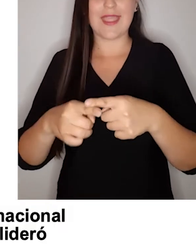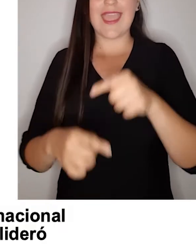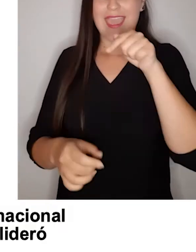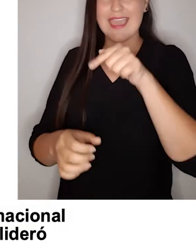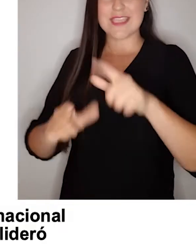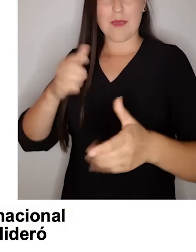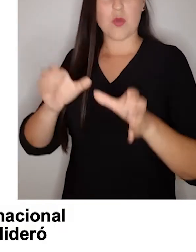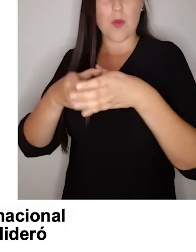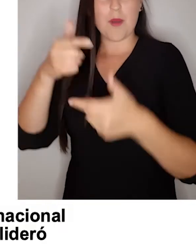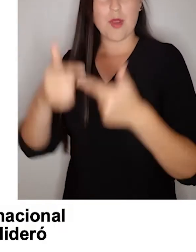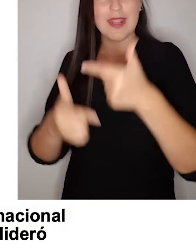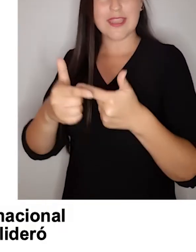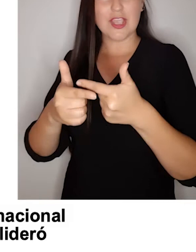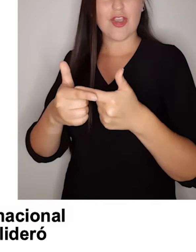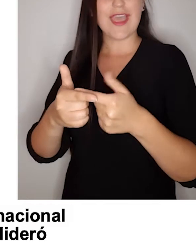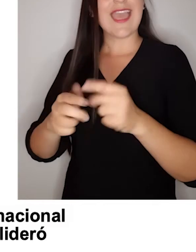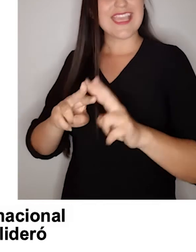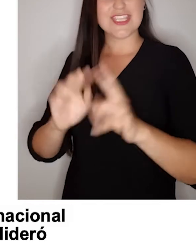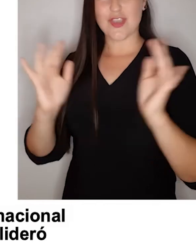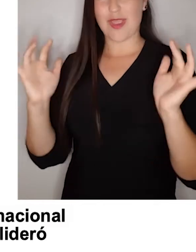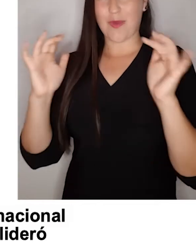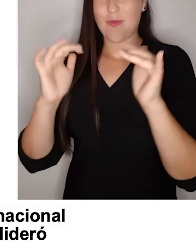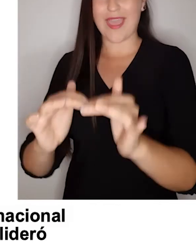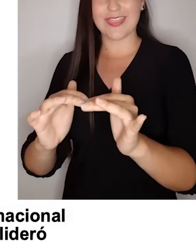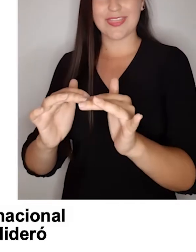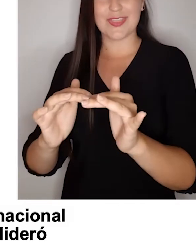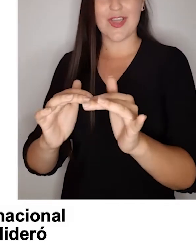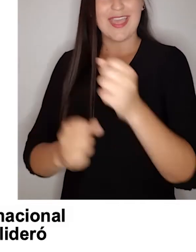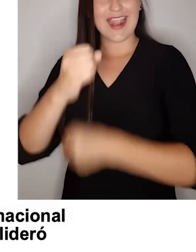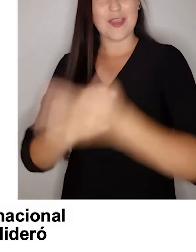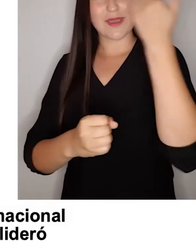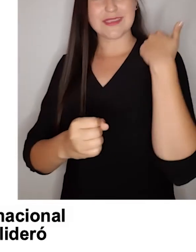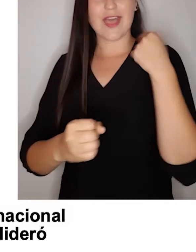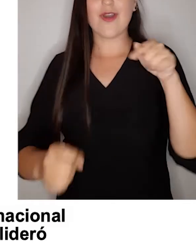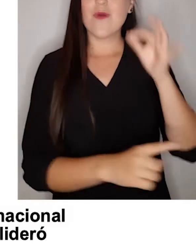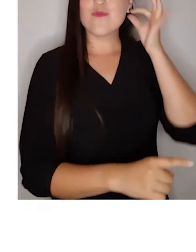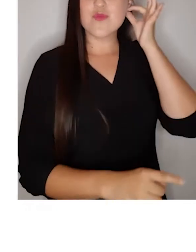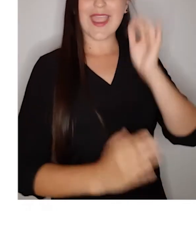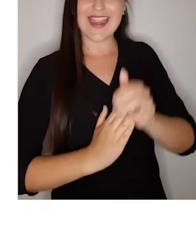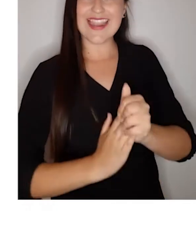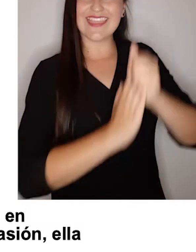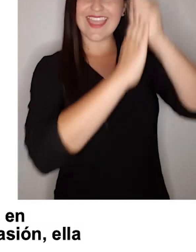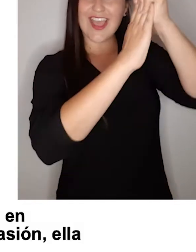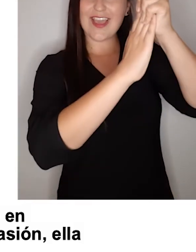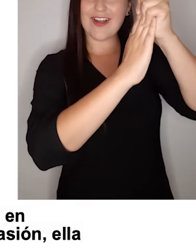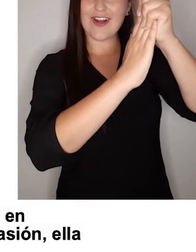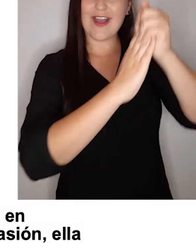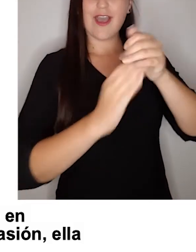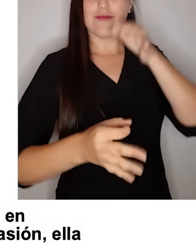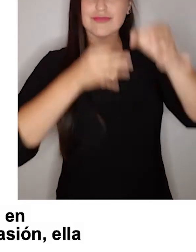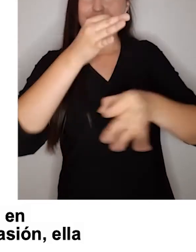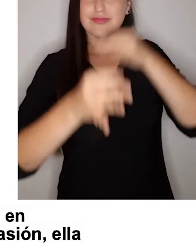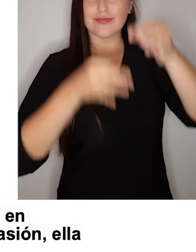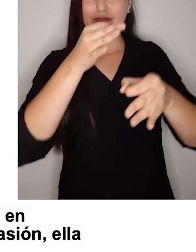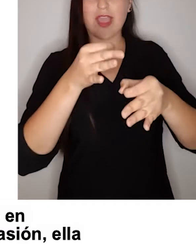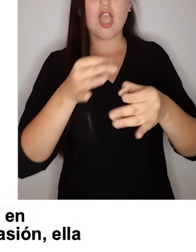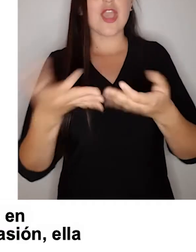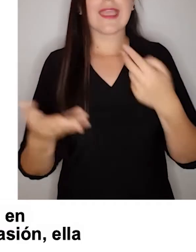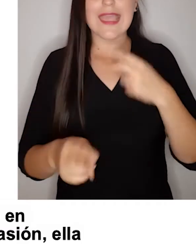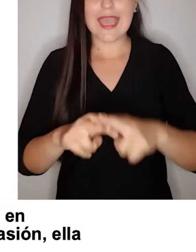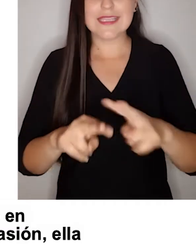national meeting in March last year, Hussein fronted the party's call for an action plan against